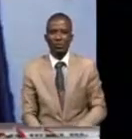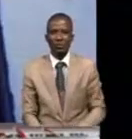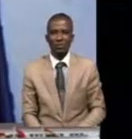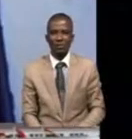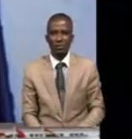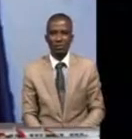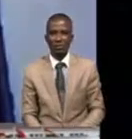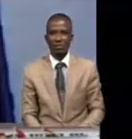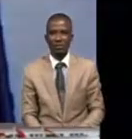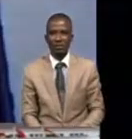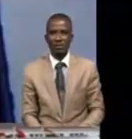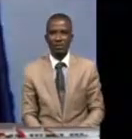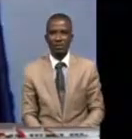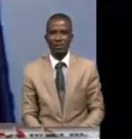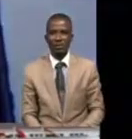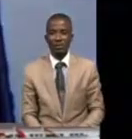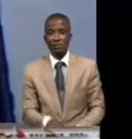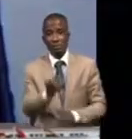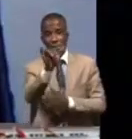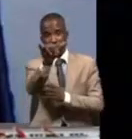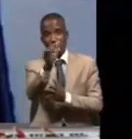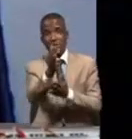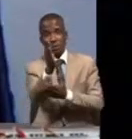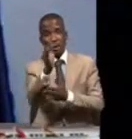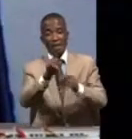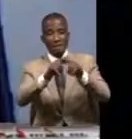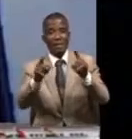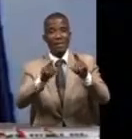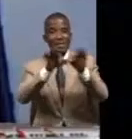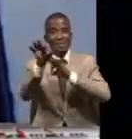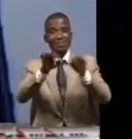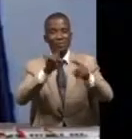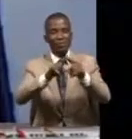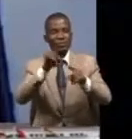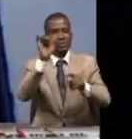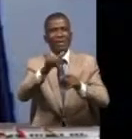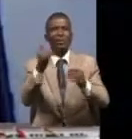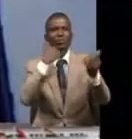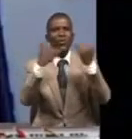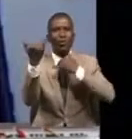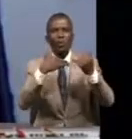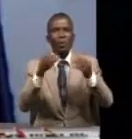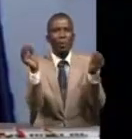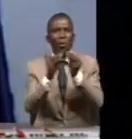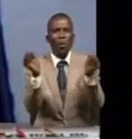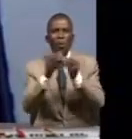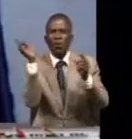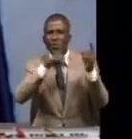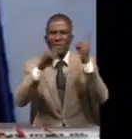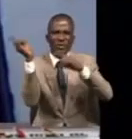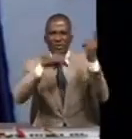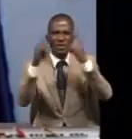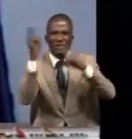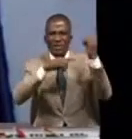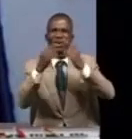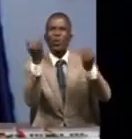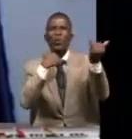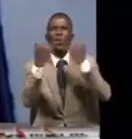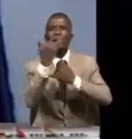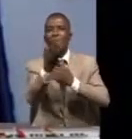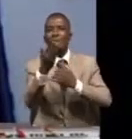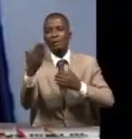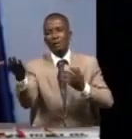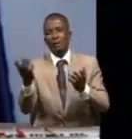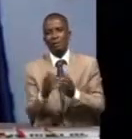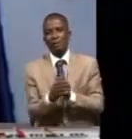My Lord, that is correct. But I made an aversion that there were anomalies, that there were serious anomalies. My Lord, that will be